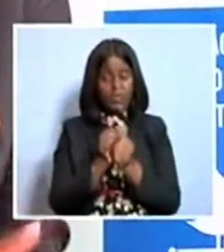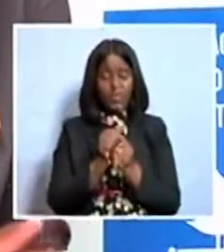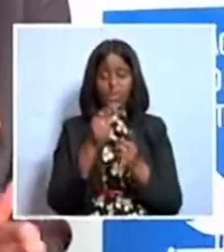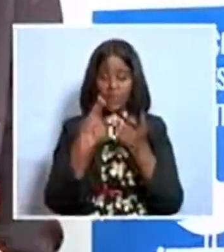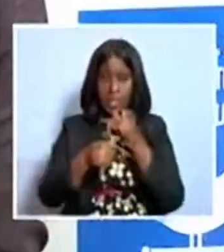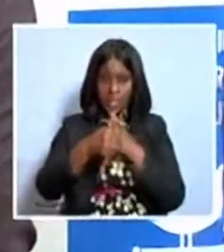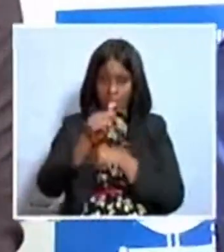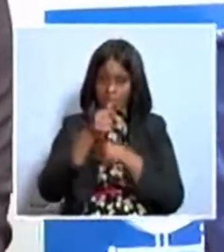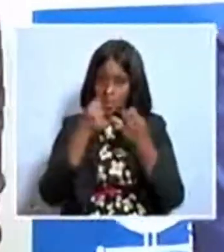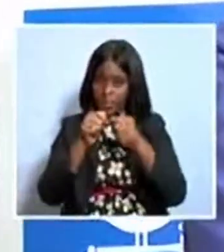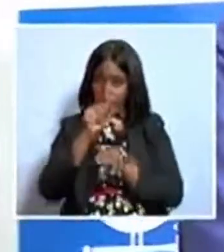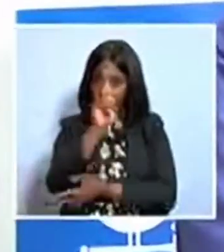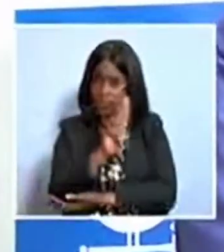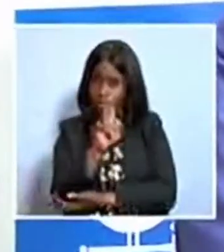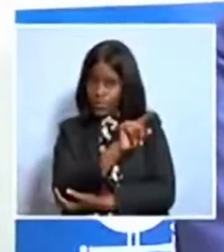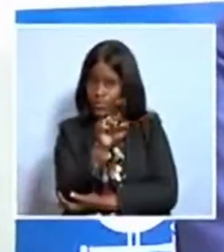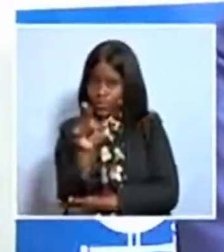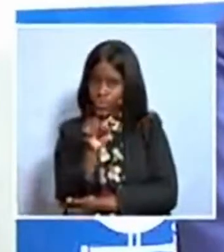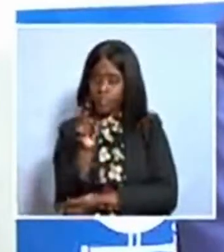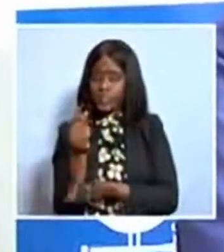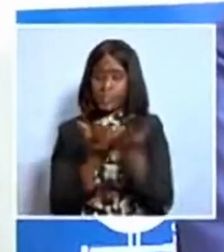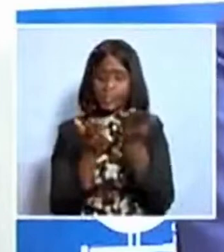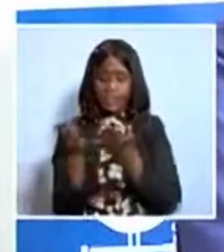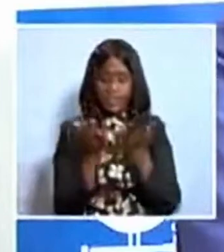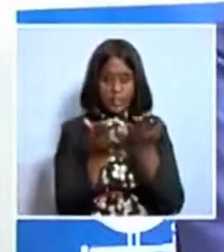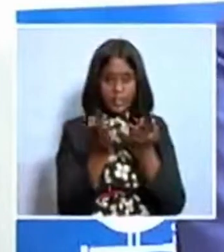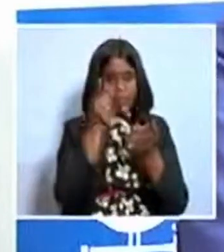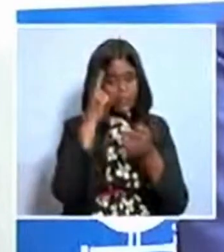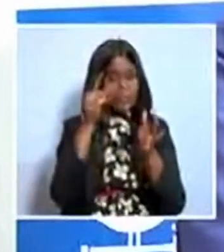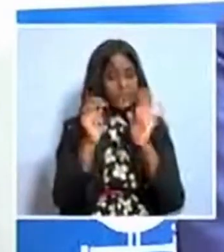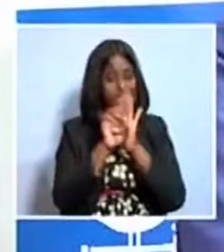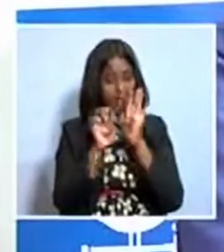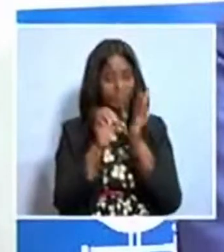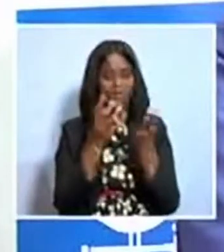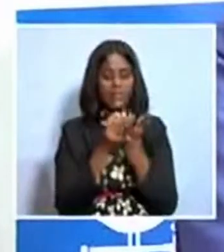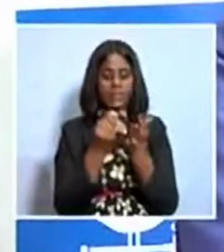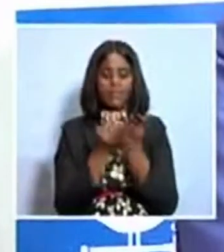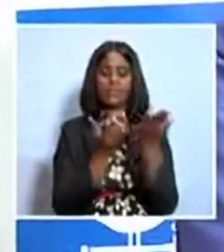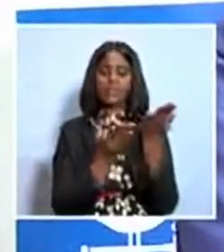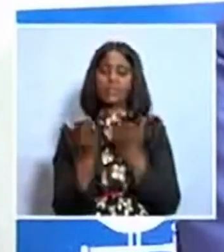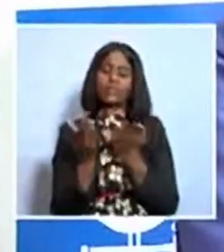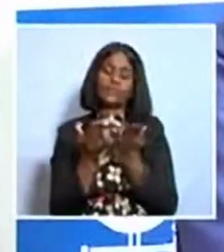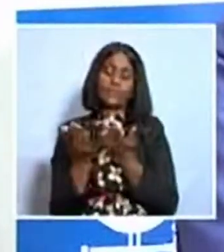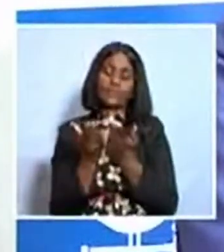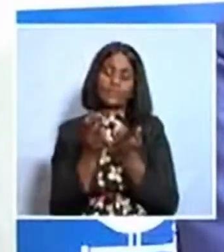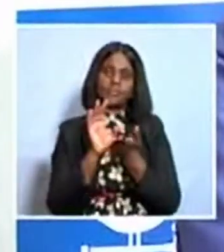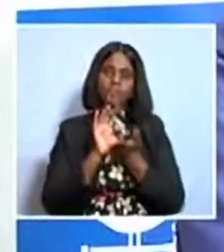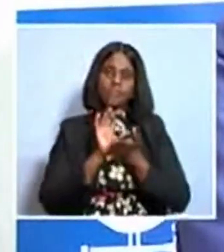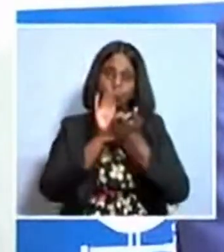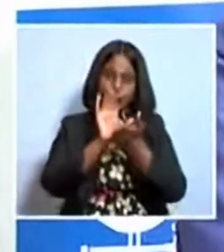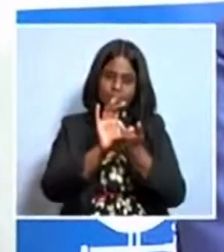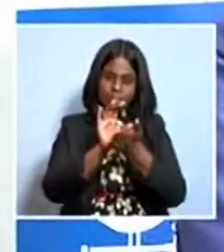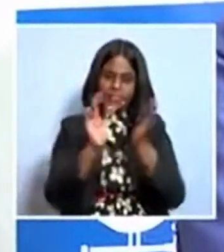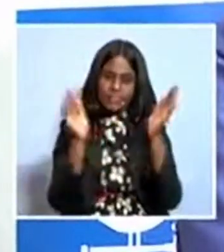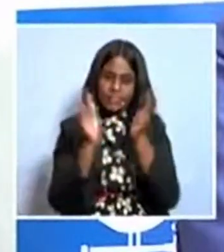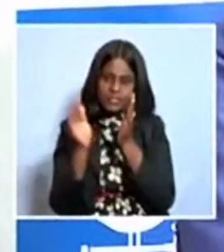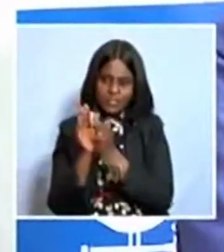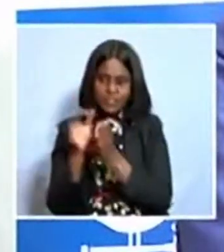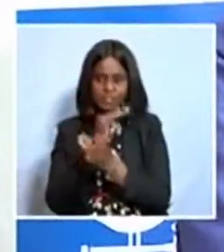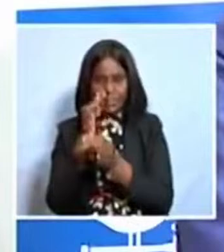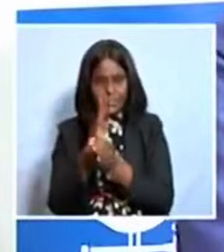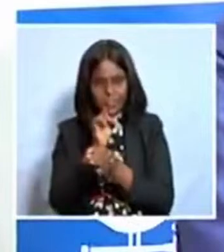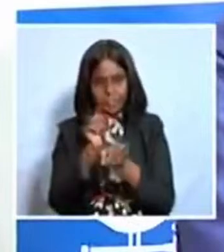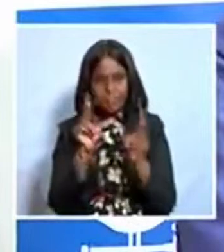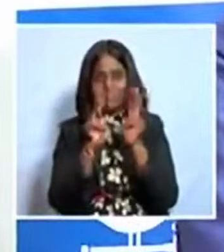trying to use that channel to deliver a service, let's say, for example, a financial service, you're trying to deliver credit, let's say, to smallholder farmers, it's